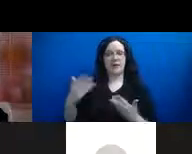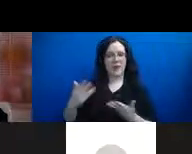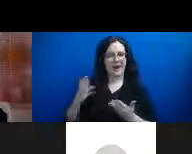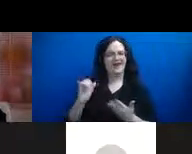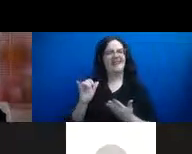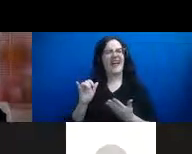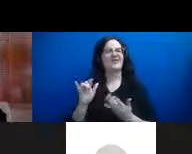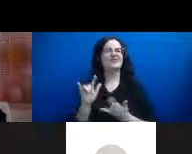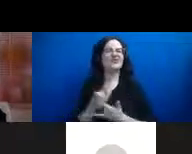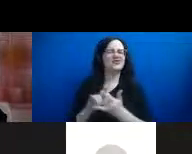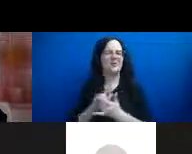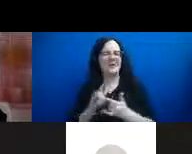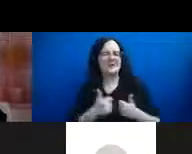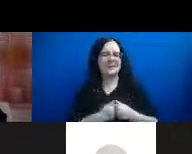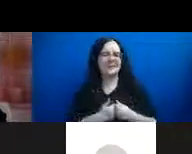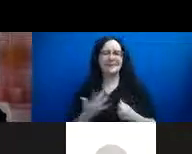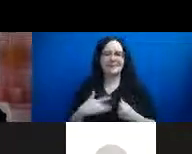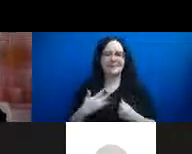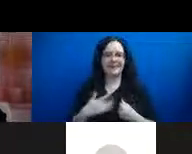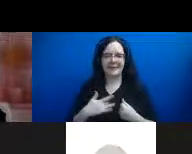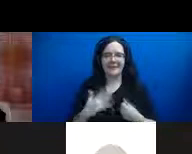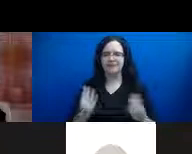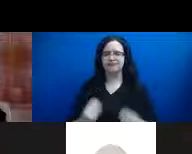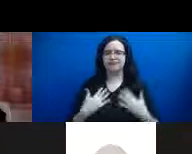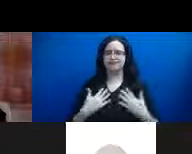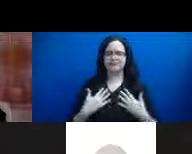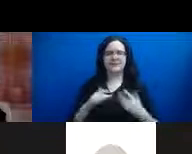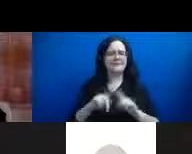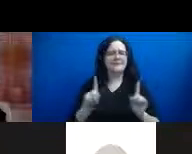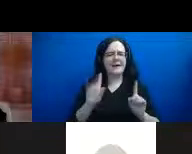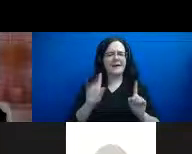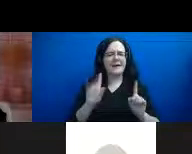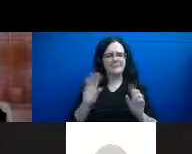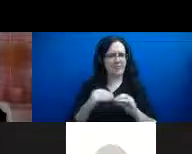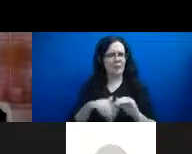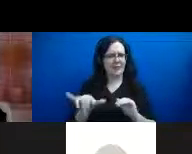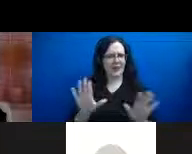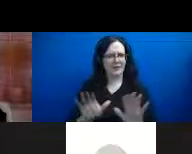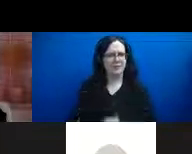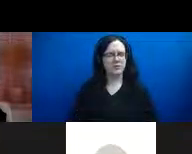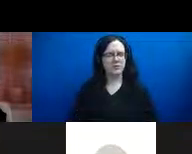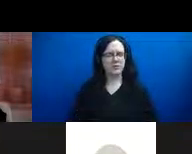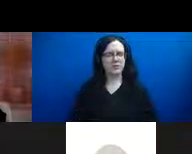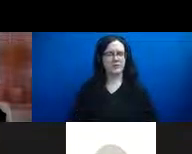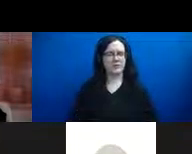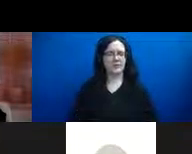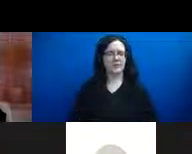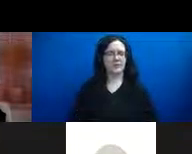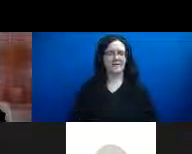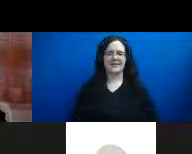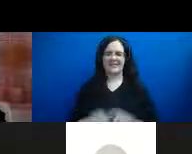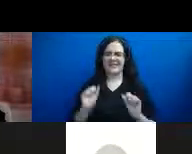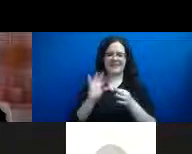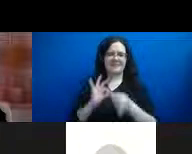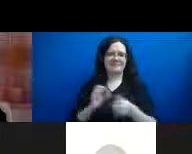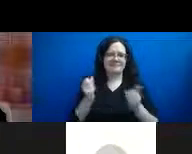romantic stuff that you get. But it's bigger than that. It can be with many different things,